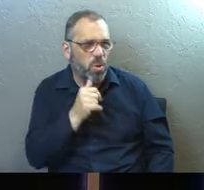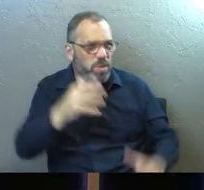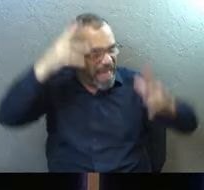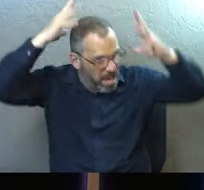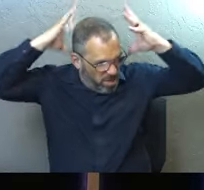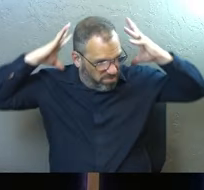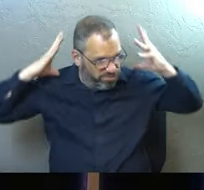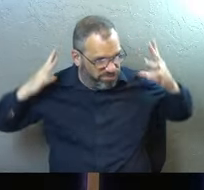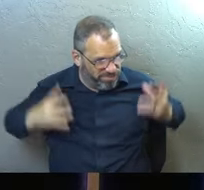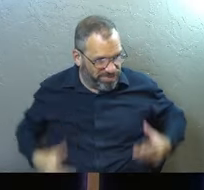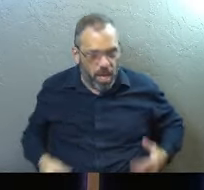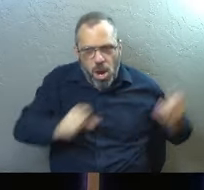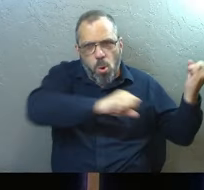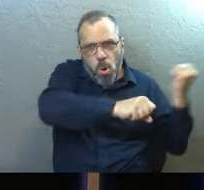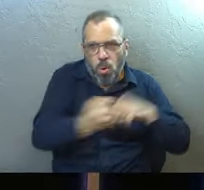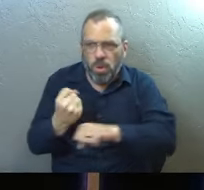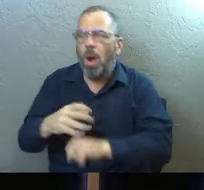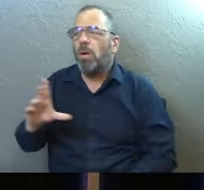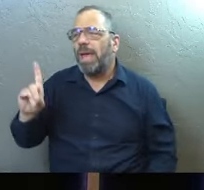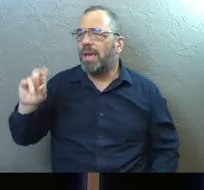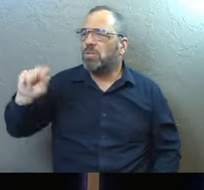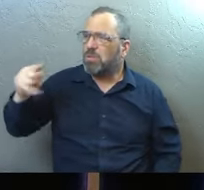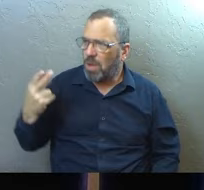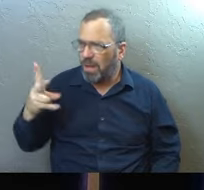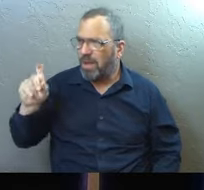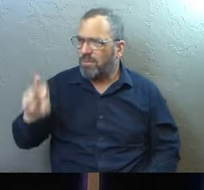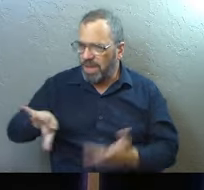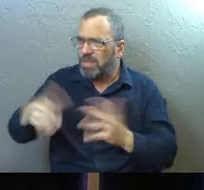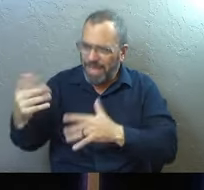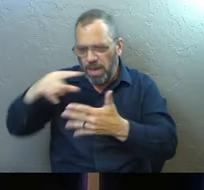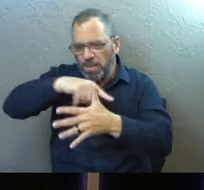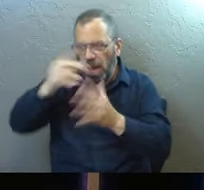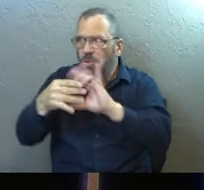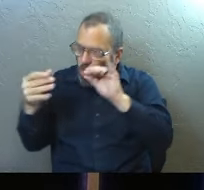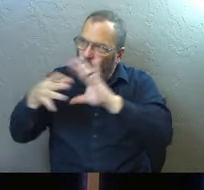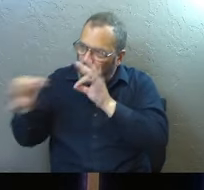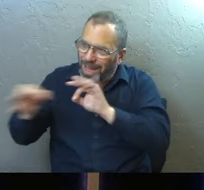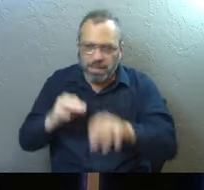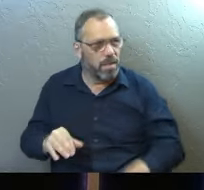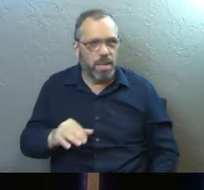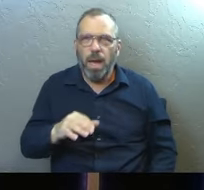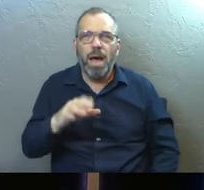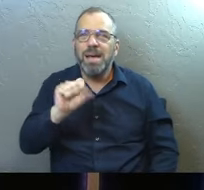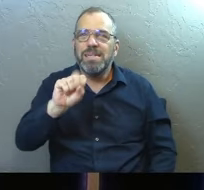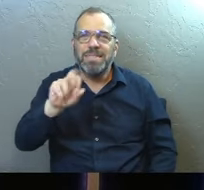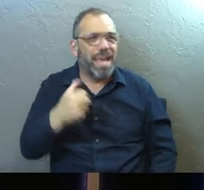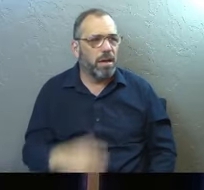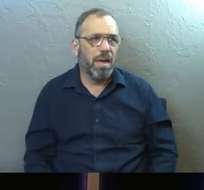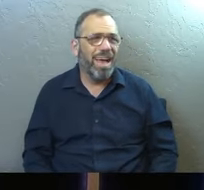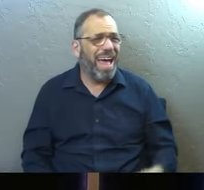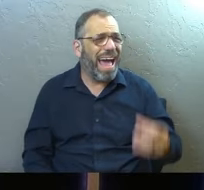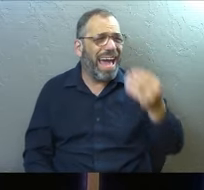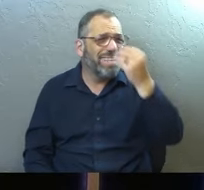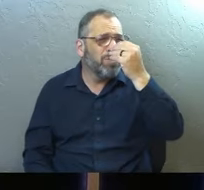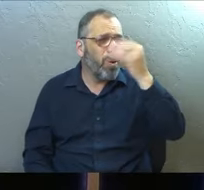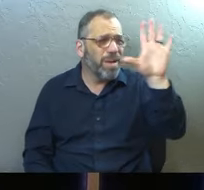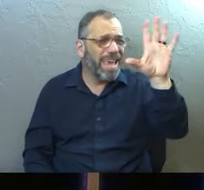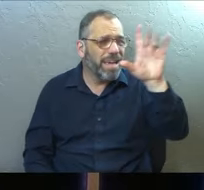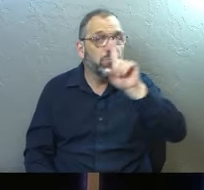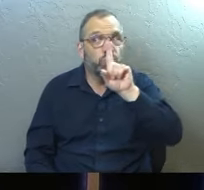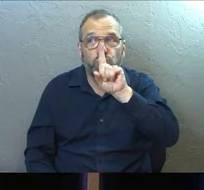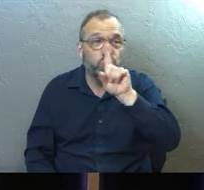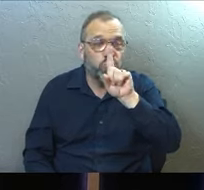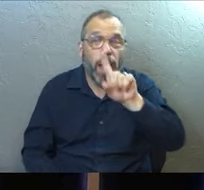going on? I have to pause it. Okay, so Darth Vader's already dead, right? And blah, blah, blah. And I've got to explain it. Because Sarah doesn't care about Star Wars.